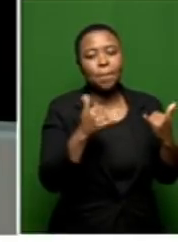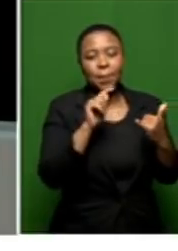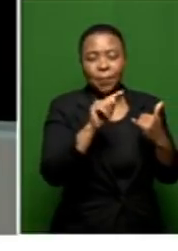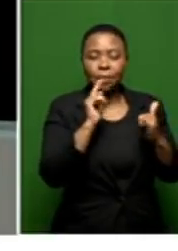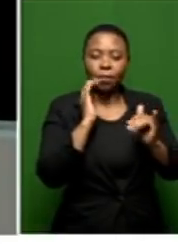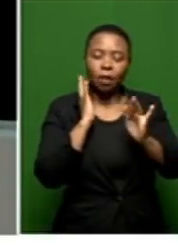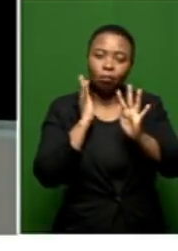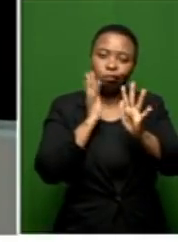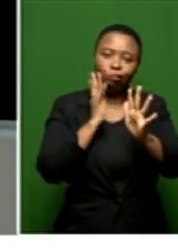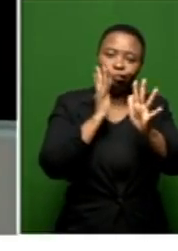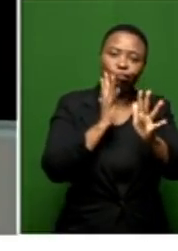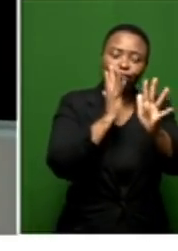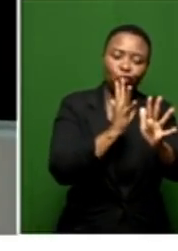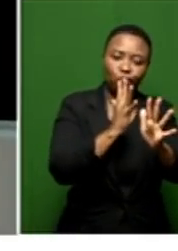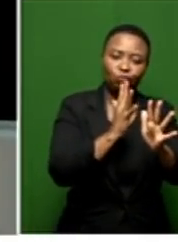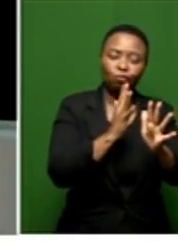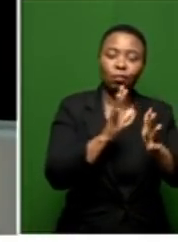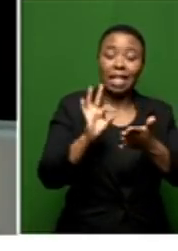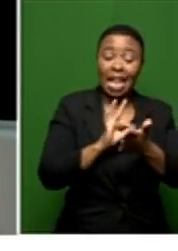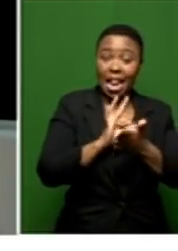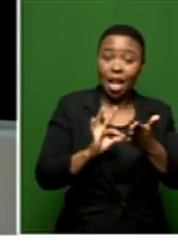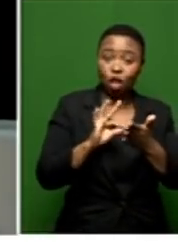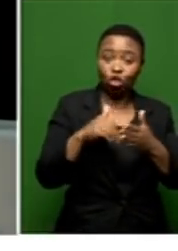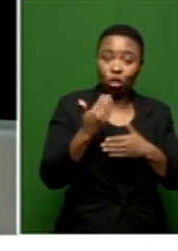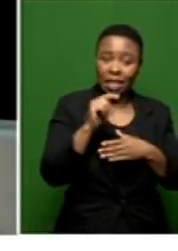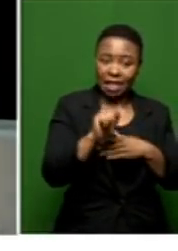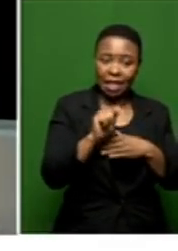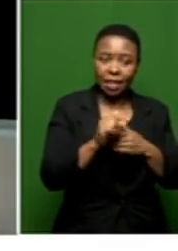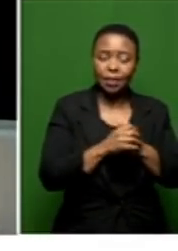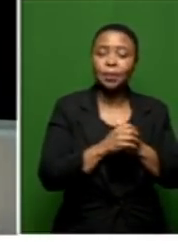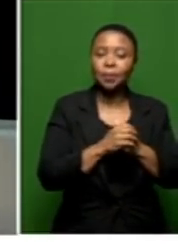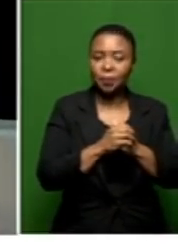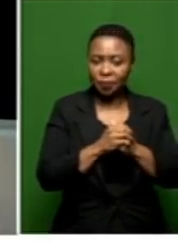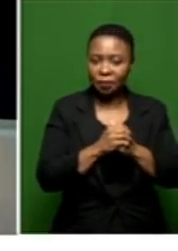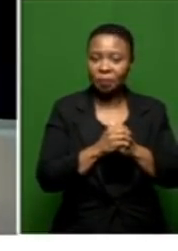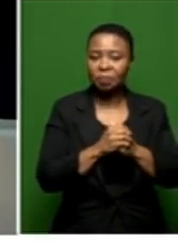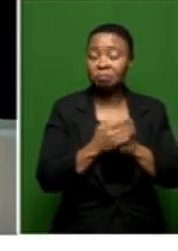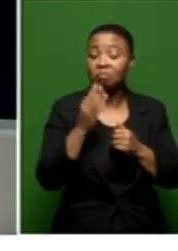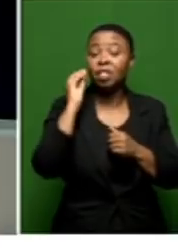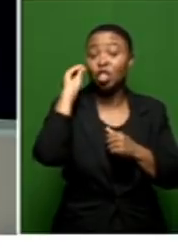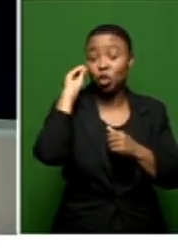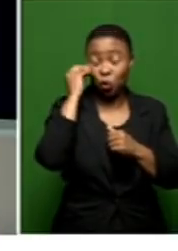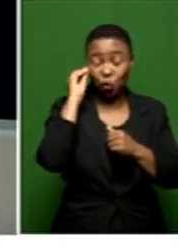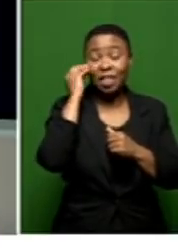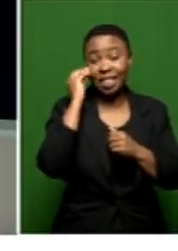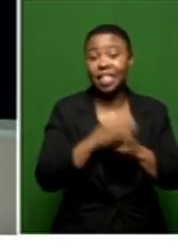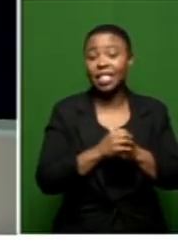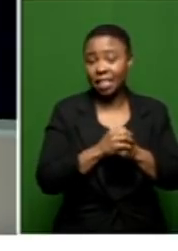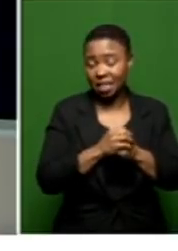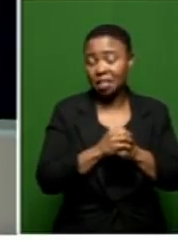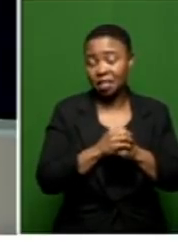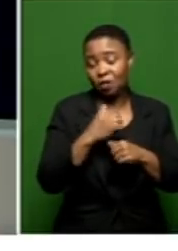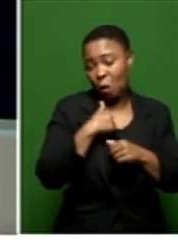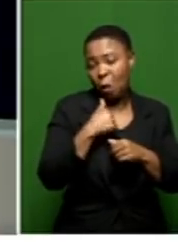turnout in this election, which is, to put it mildly, rather interesting. For